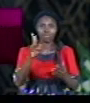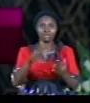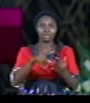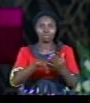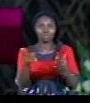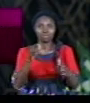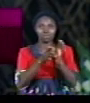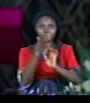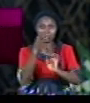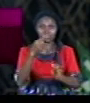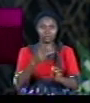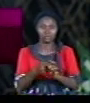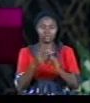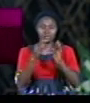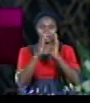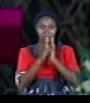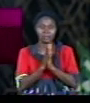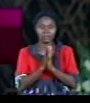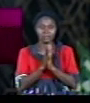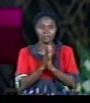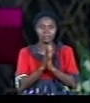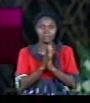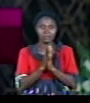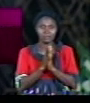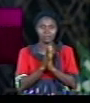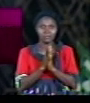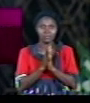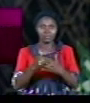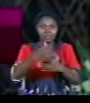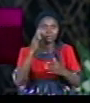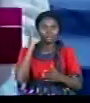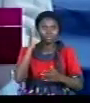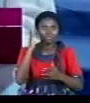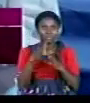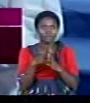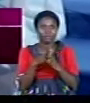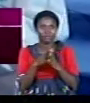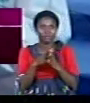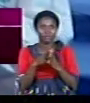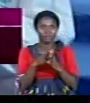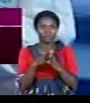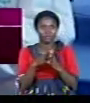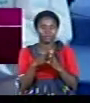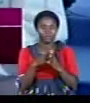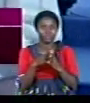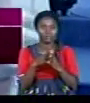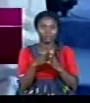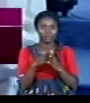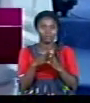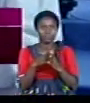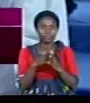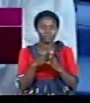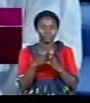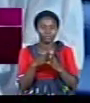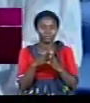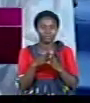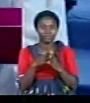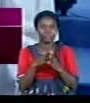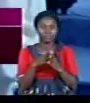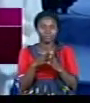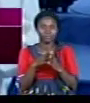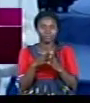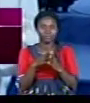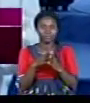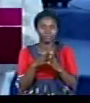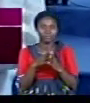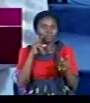Our next testifier, Sister Ernest Dakoro, who had hepatitis B,